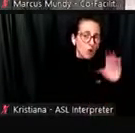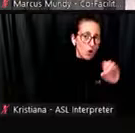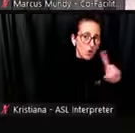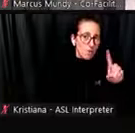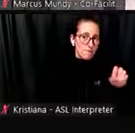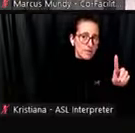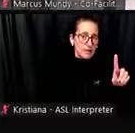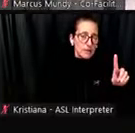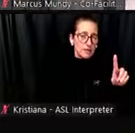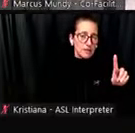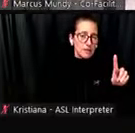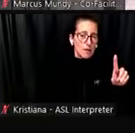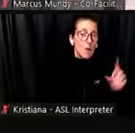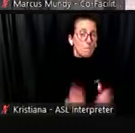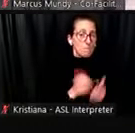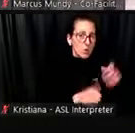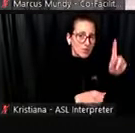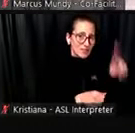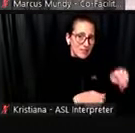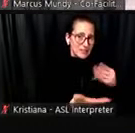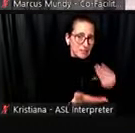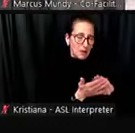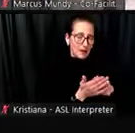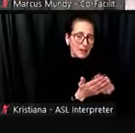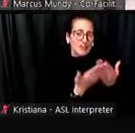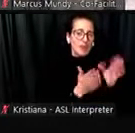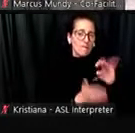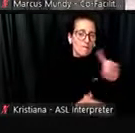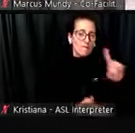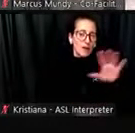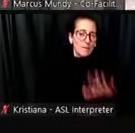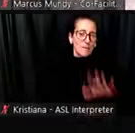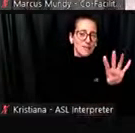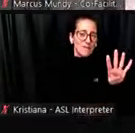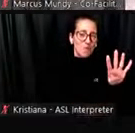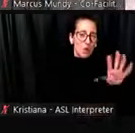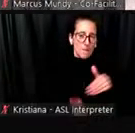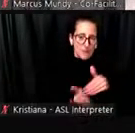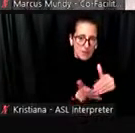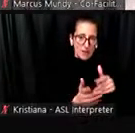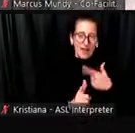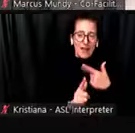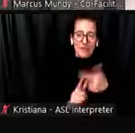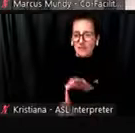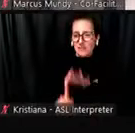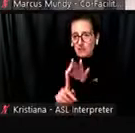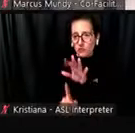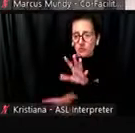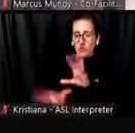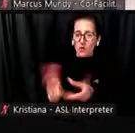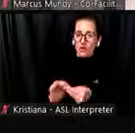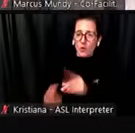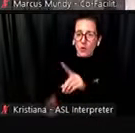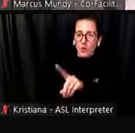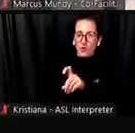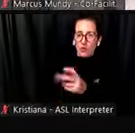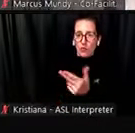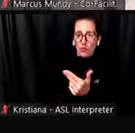the general fund of 74 million or so, and then the special fund portion is 113 million. Next slide,